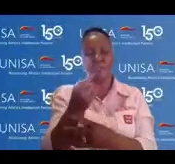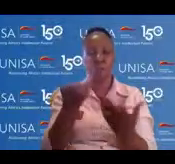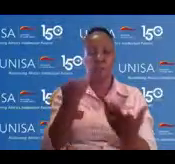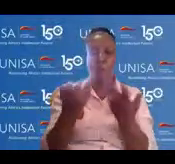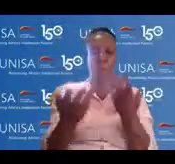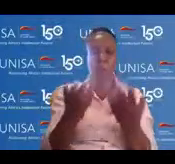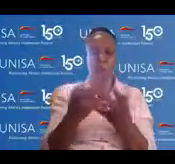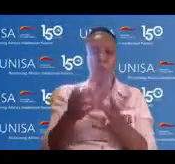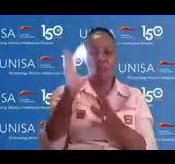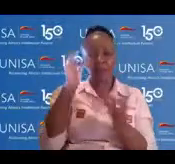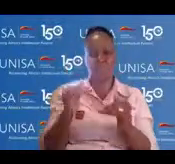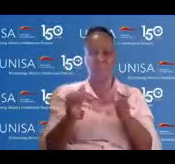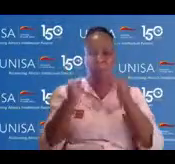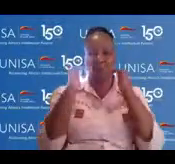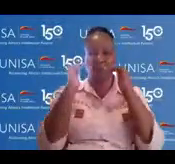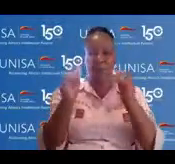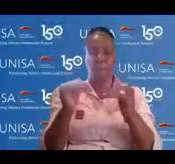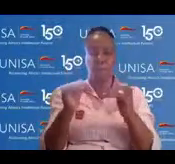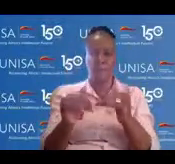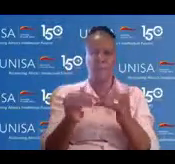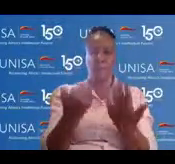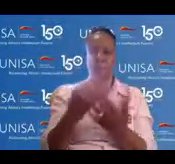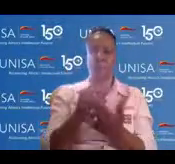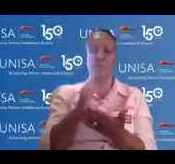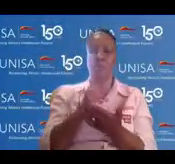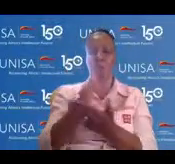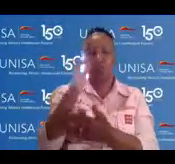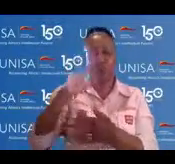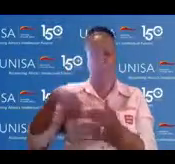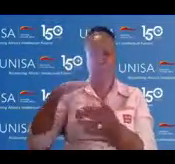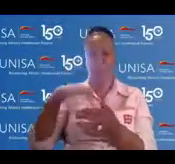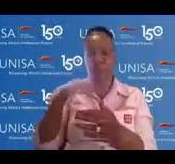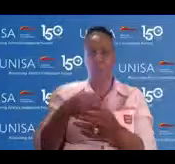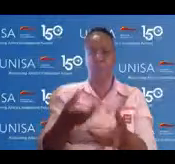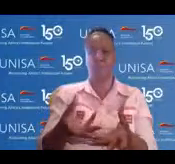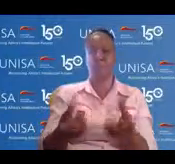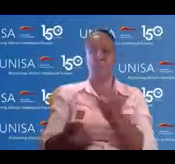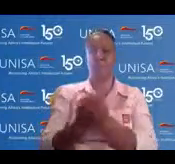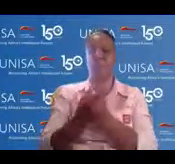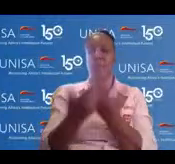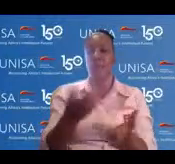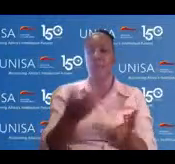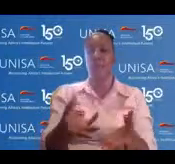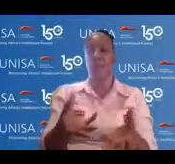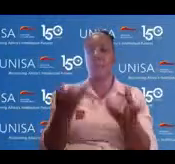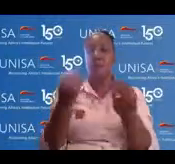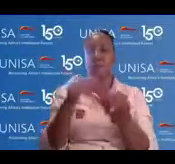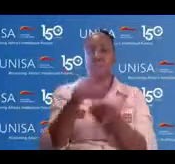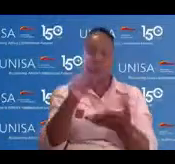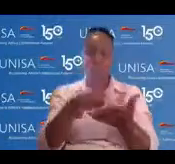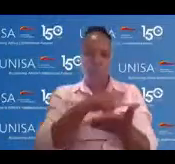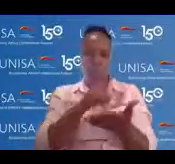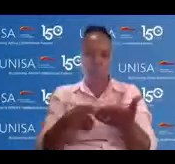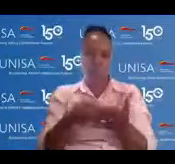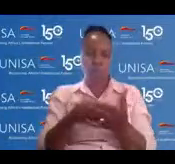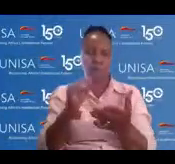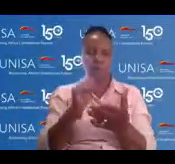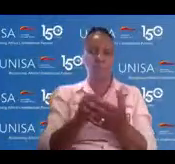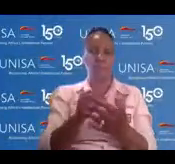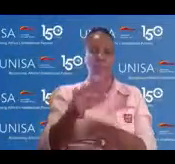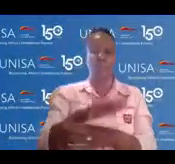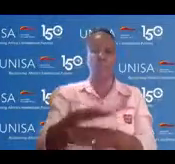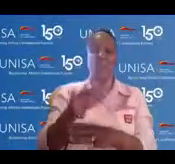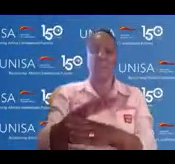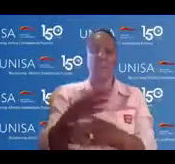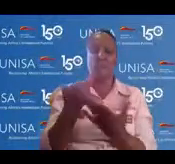dishonesty has taken place. If you are found guilty, that's when those sanctions are put in place. Remember the things like failing the module,